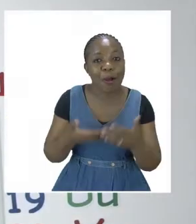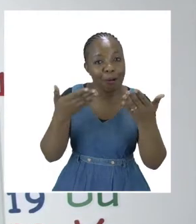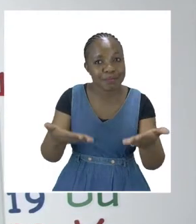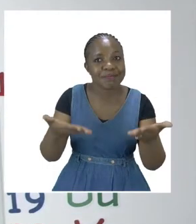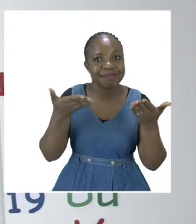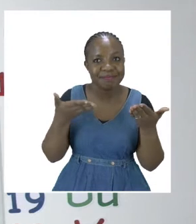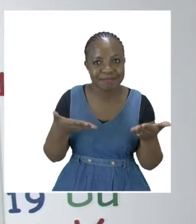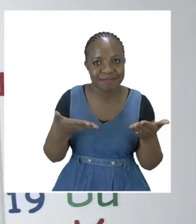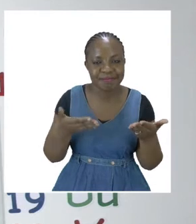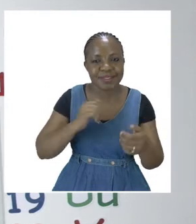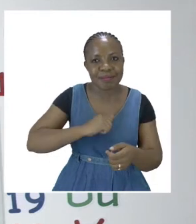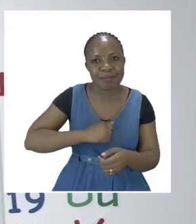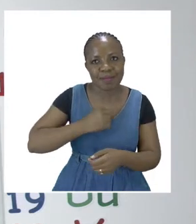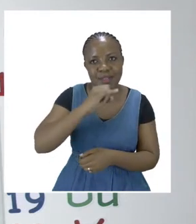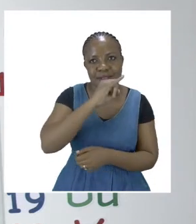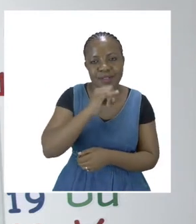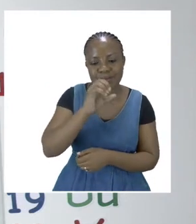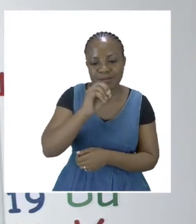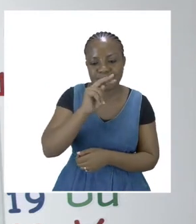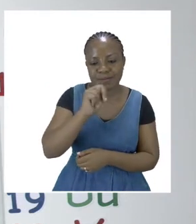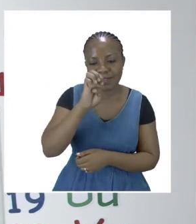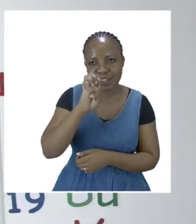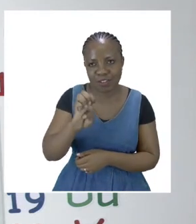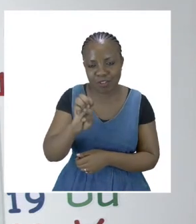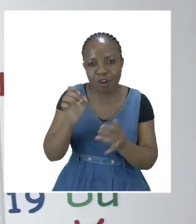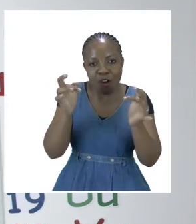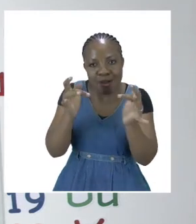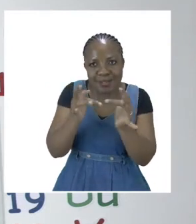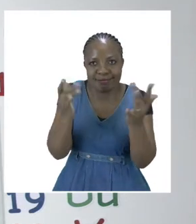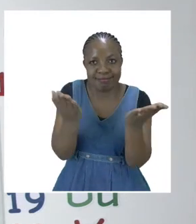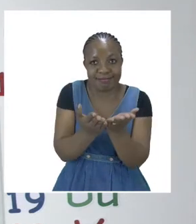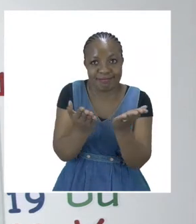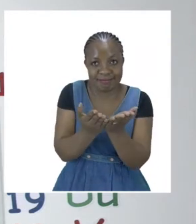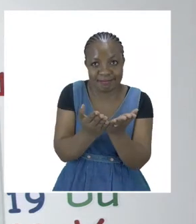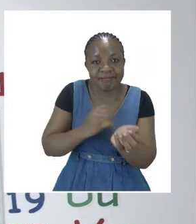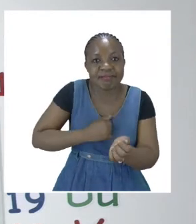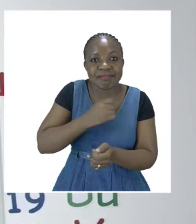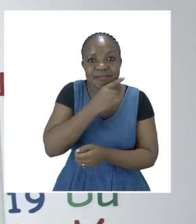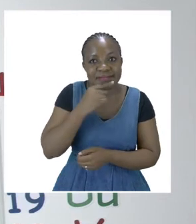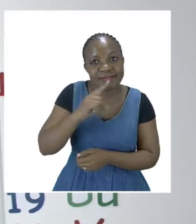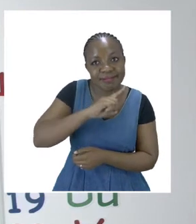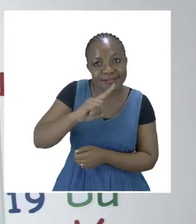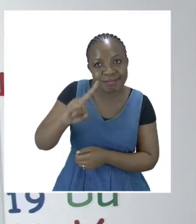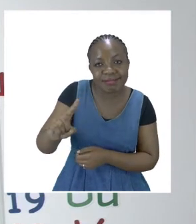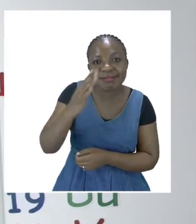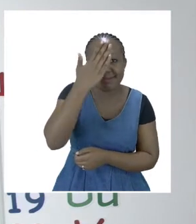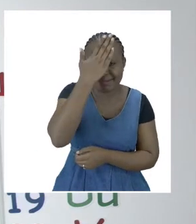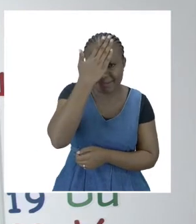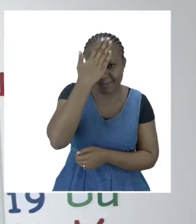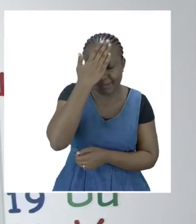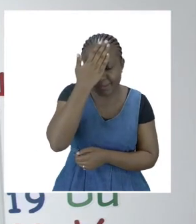Welcome to My Zone Online School. My name is Teacher Mutsa. Get your education